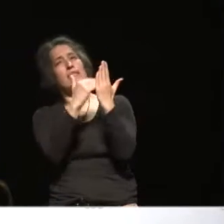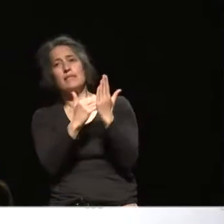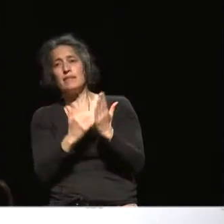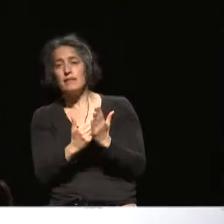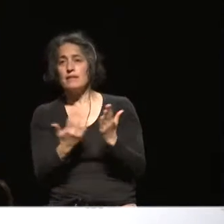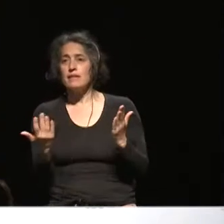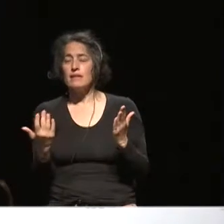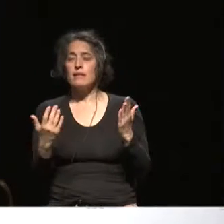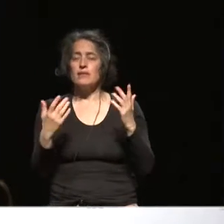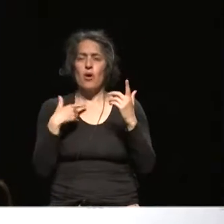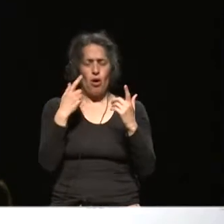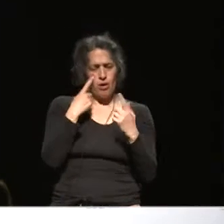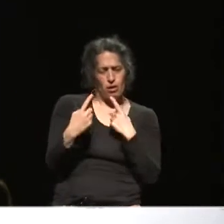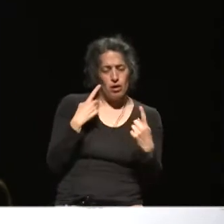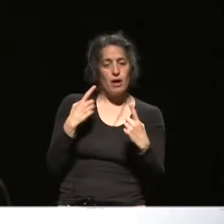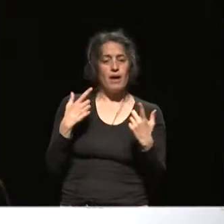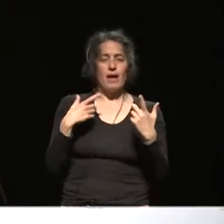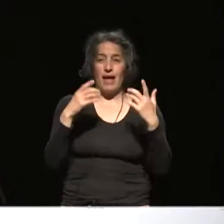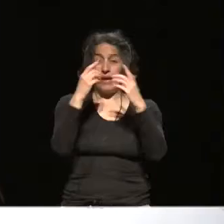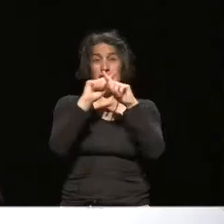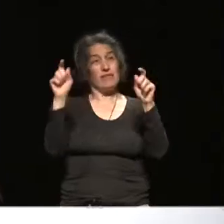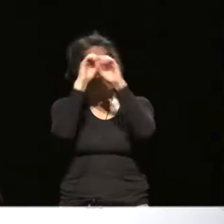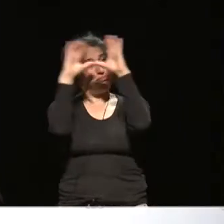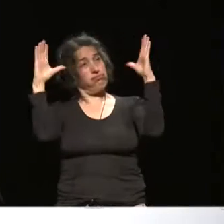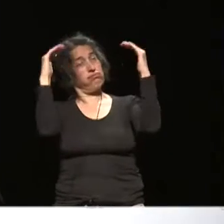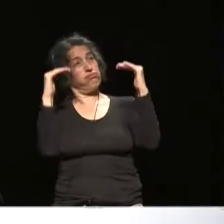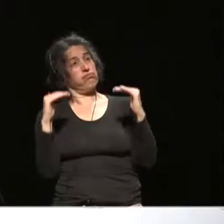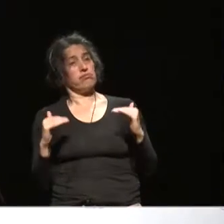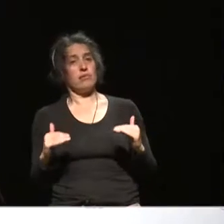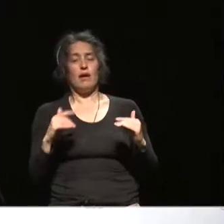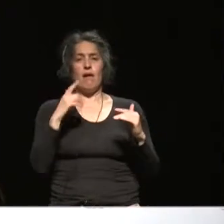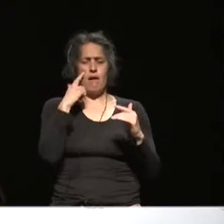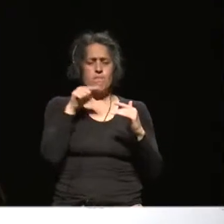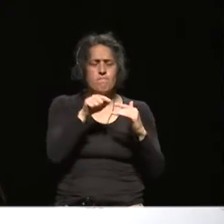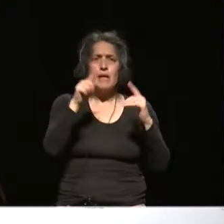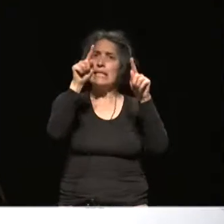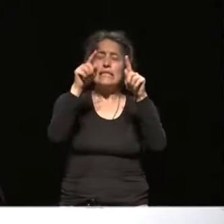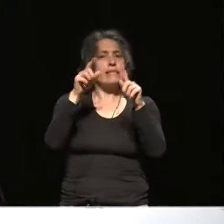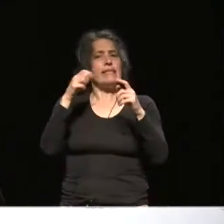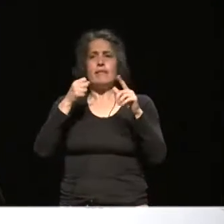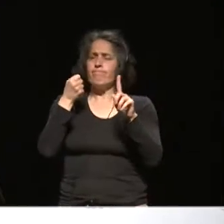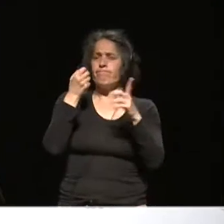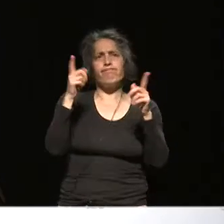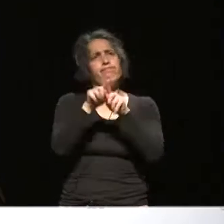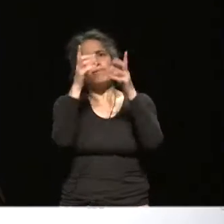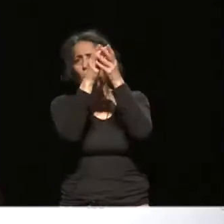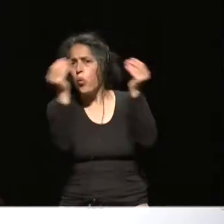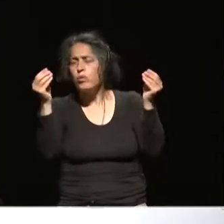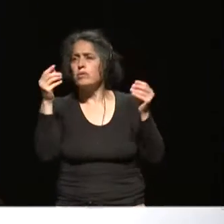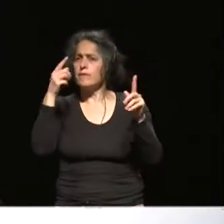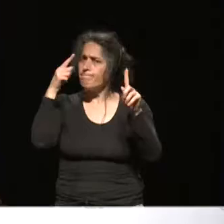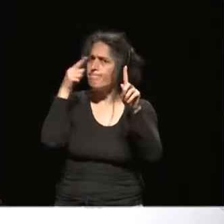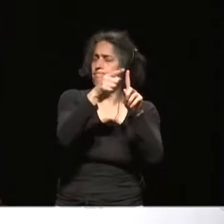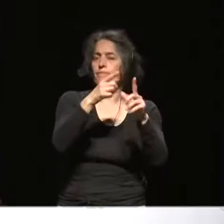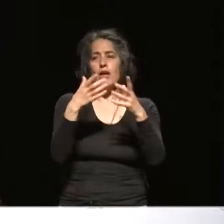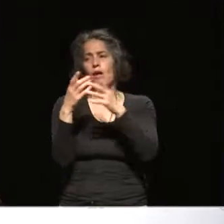programs often, and we try to find single ways to measure them, and it's extremely difficult. We need to maybe perhaps stop thinking about anti-corruption,